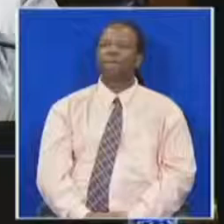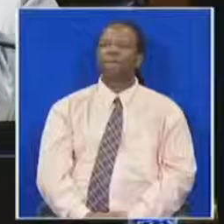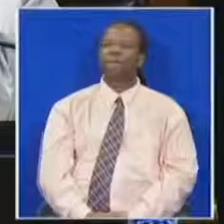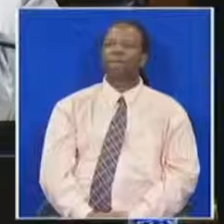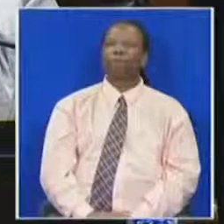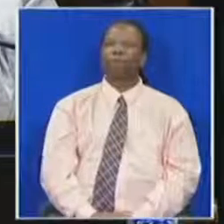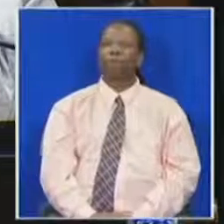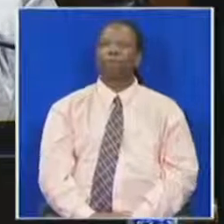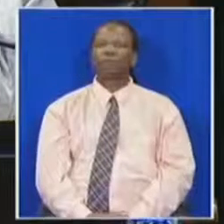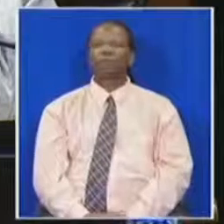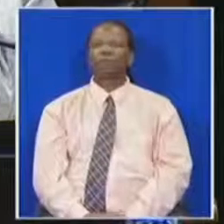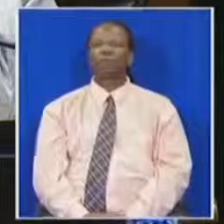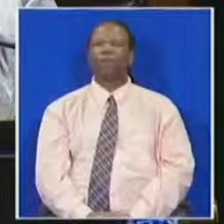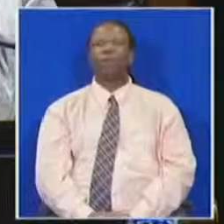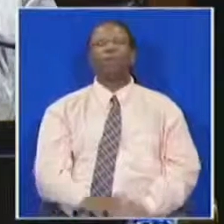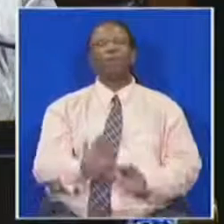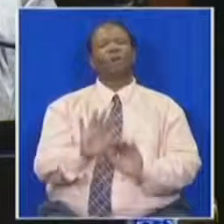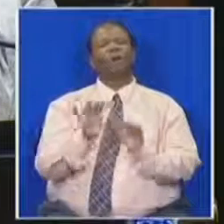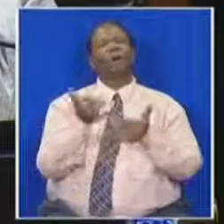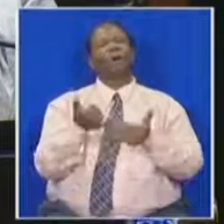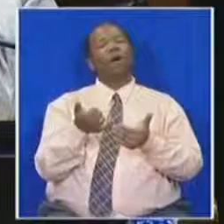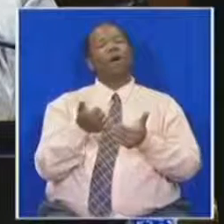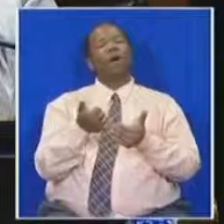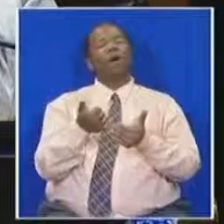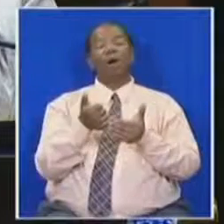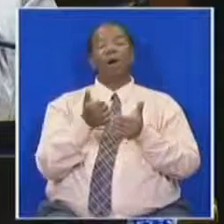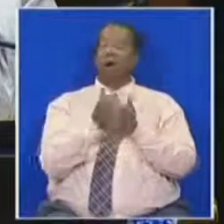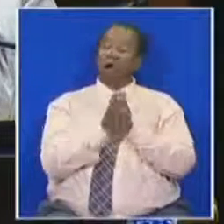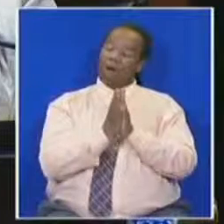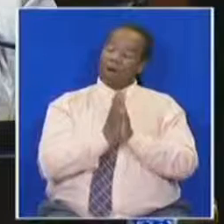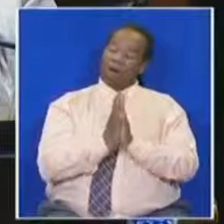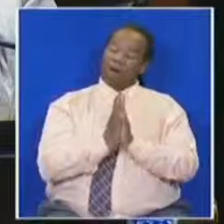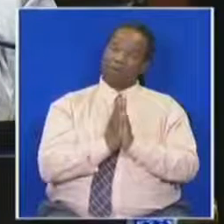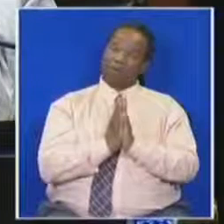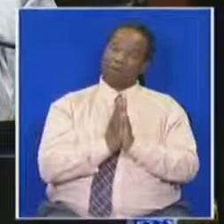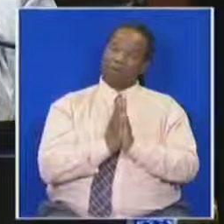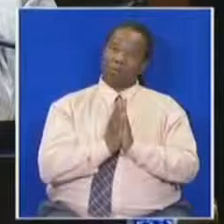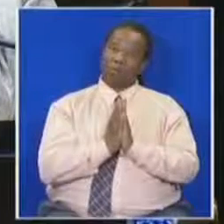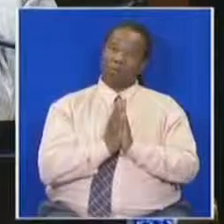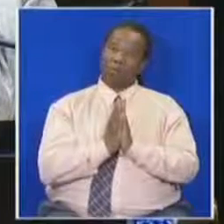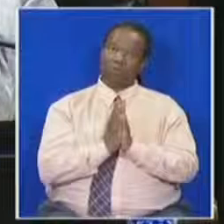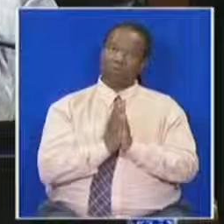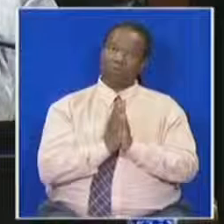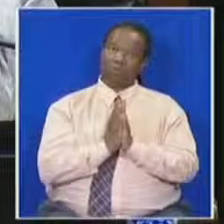This is Zuma's legacy. I would like to ask that we perhaps allow